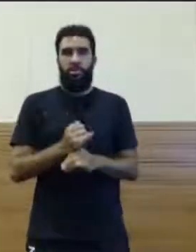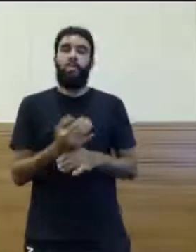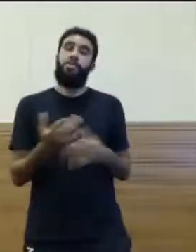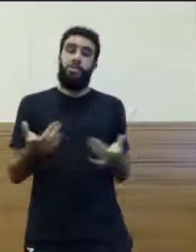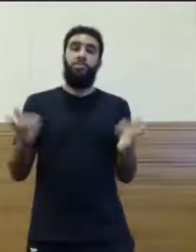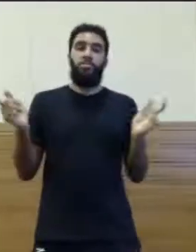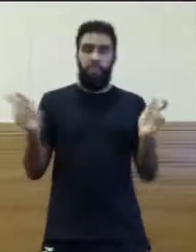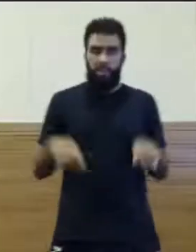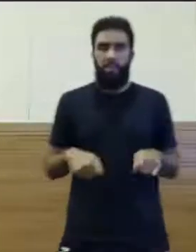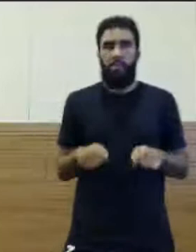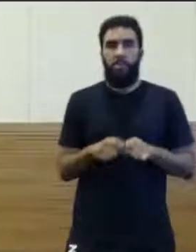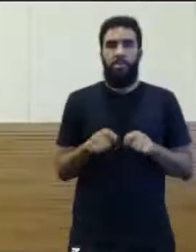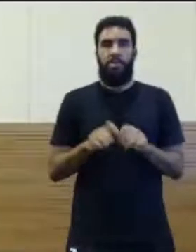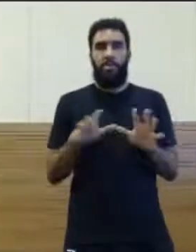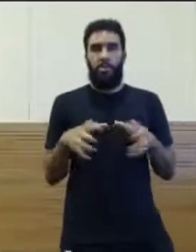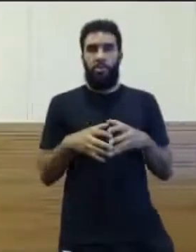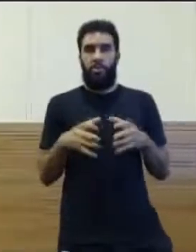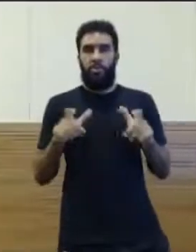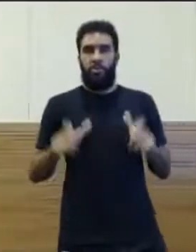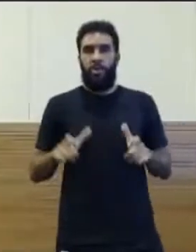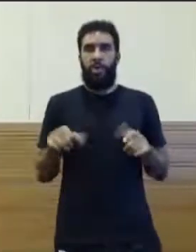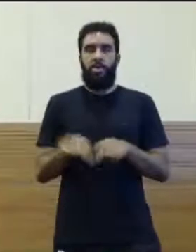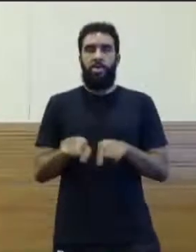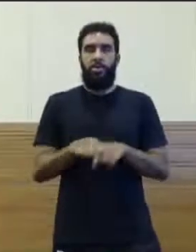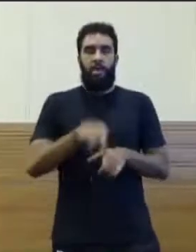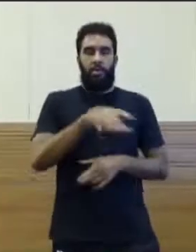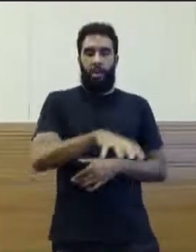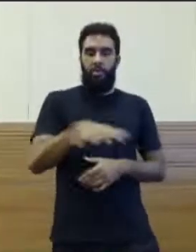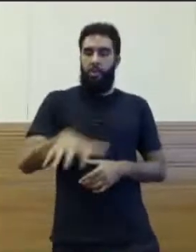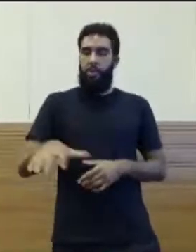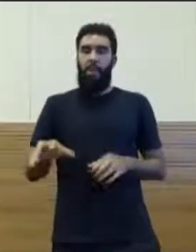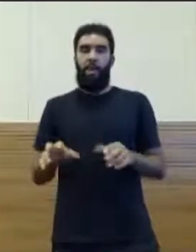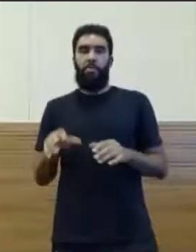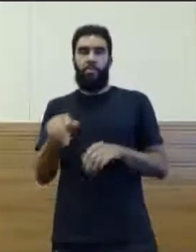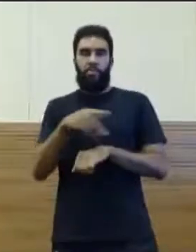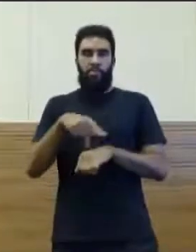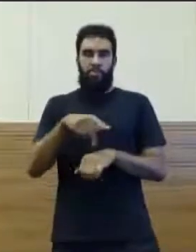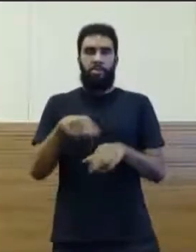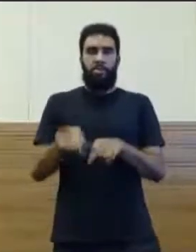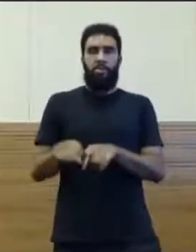and as well as realization of focal groups